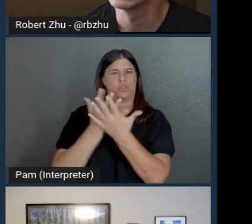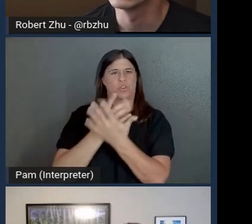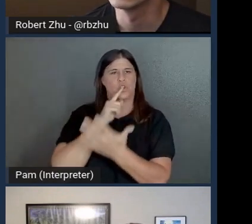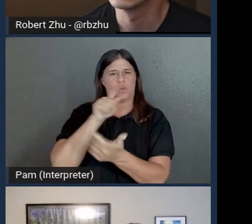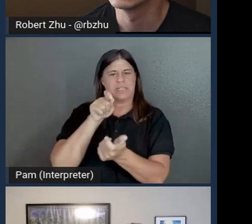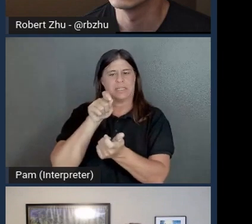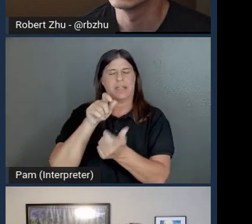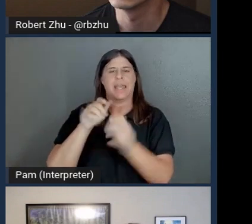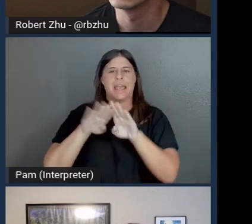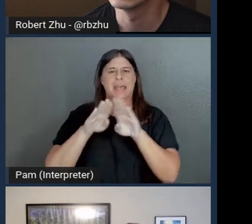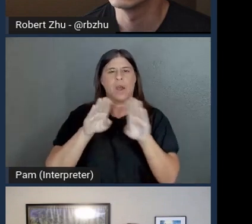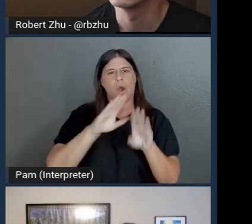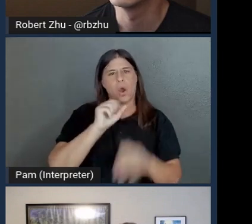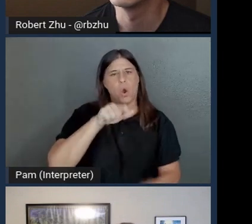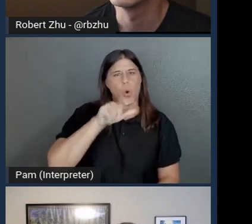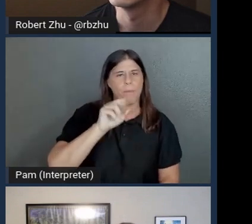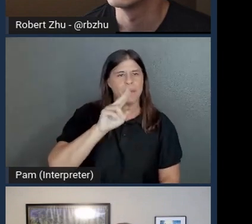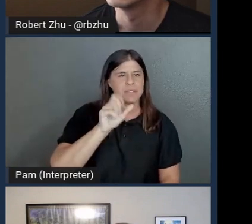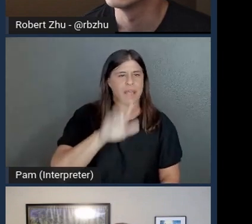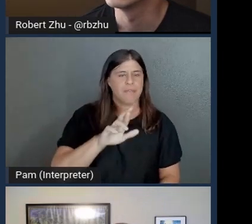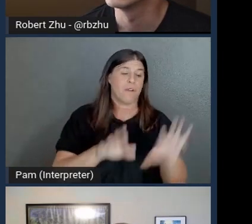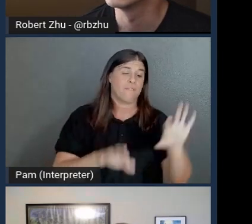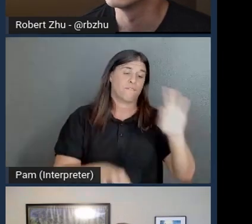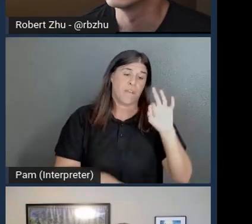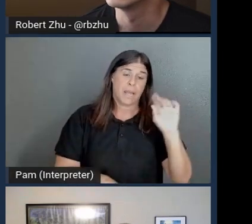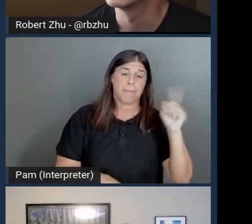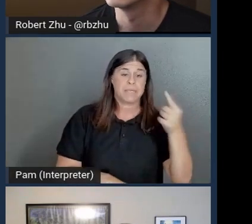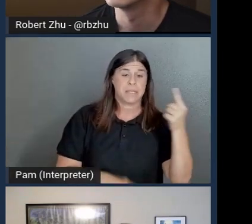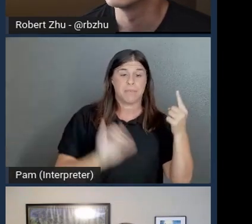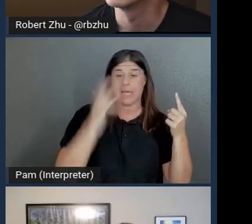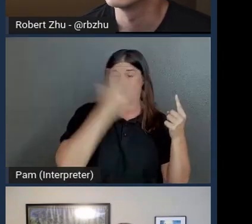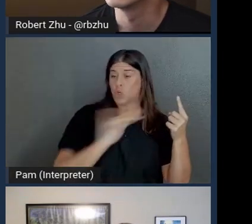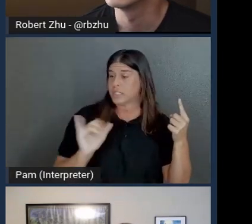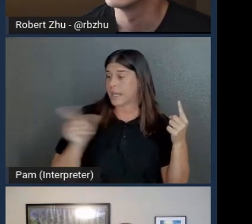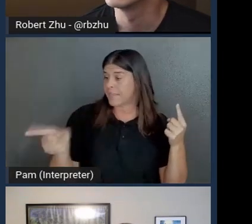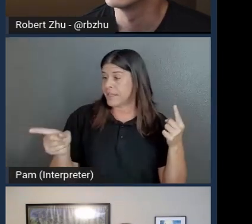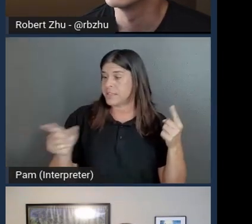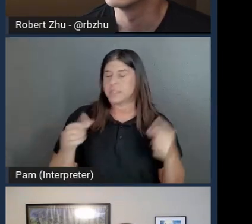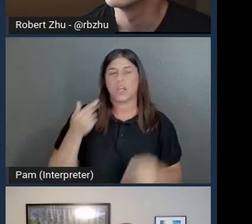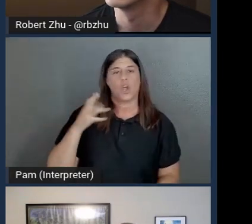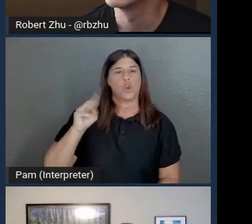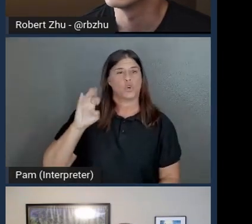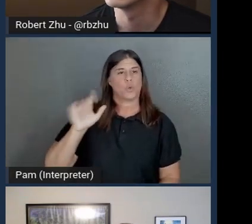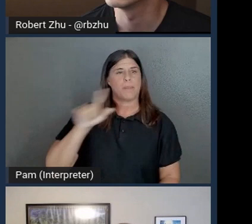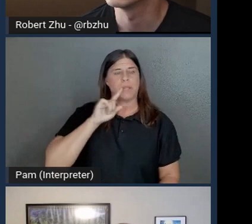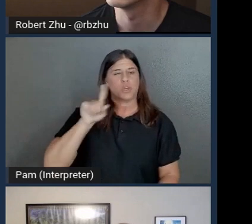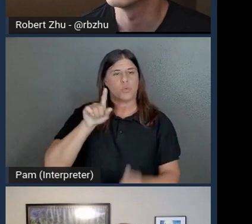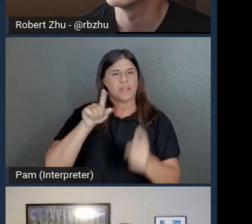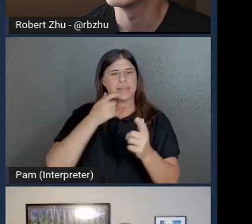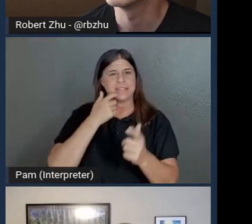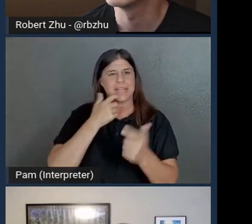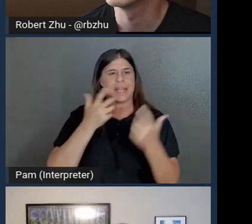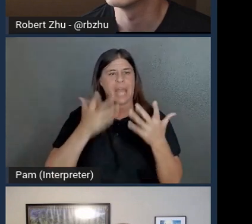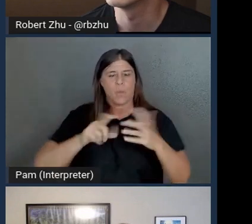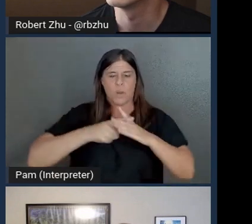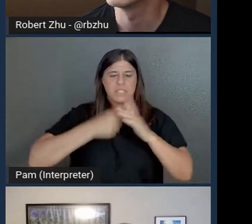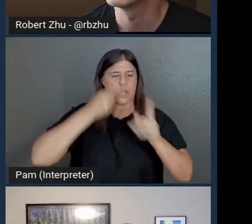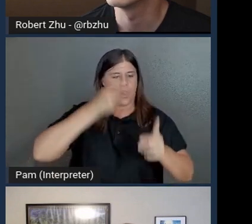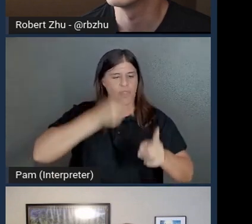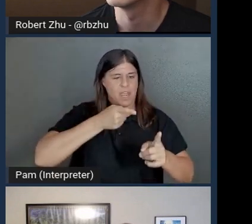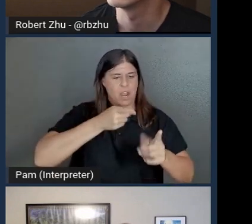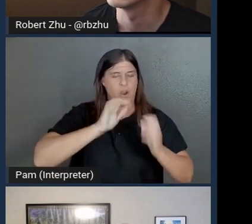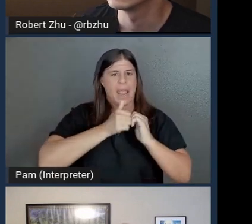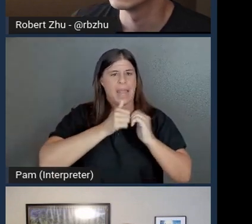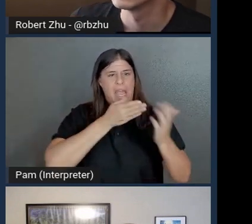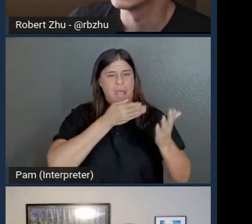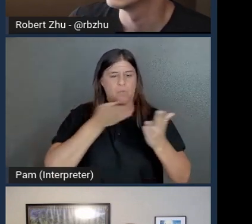opposed to OpenCypher, where you're basically specifying, find me something that looks like this pattern. In Gremlin, you're really specifying, I want to start at a specific point and how you move through the